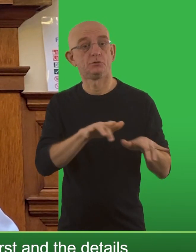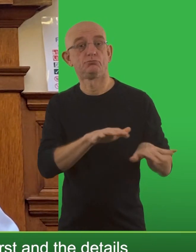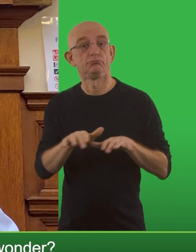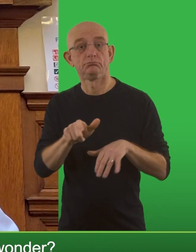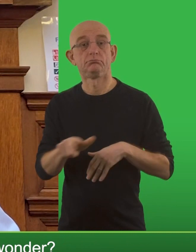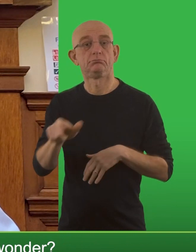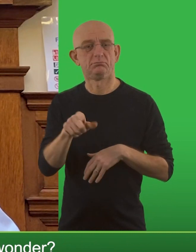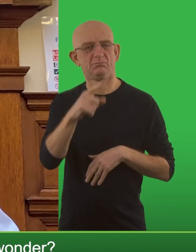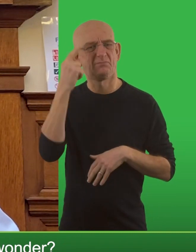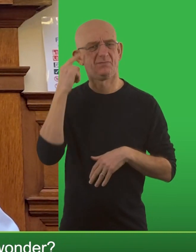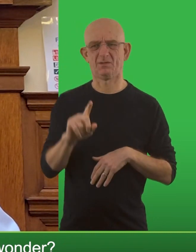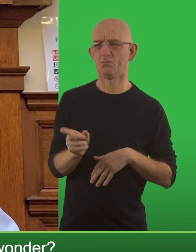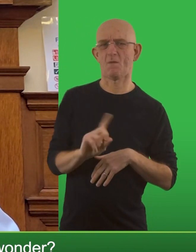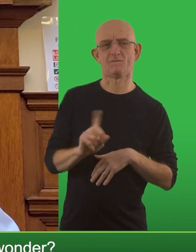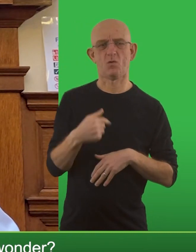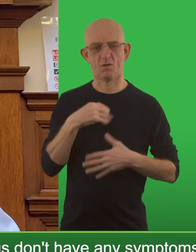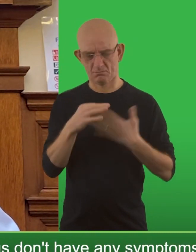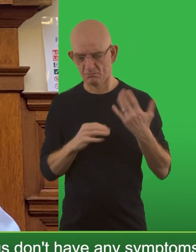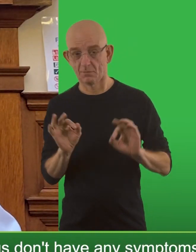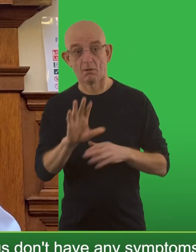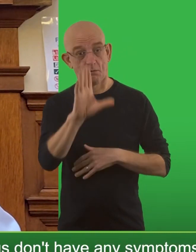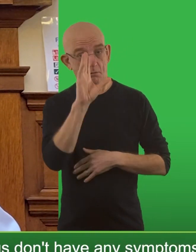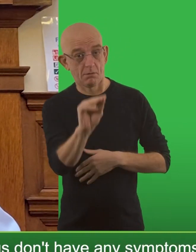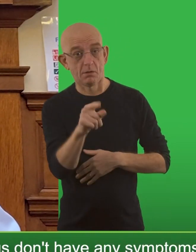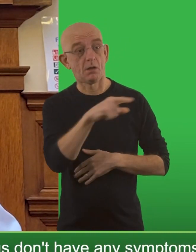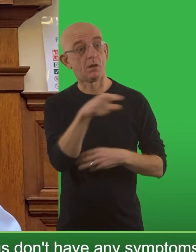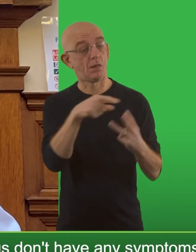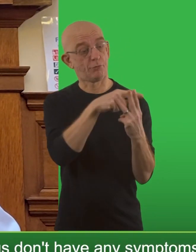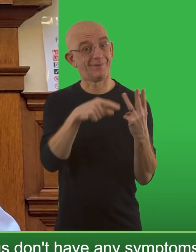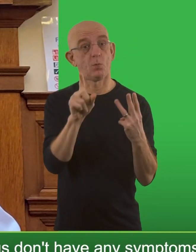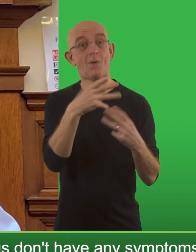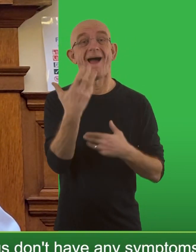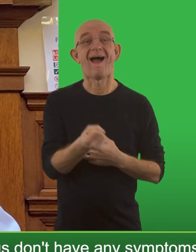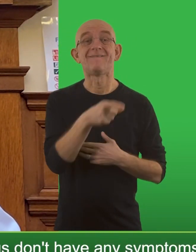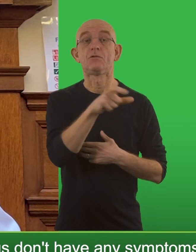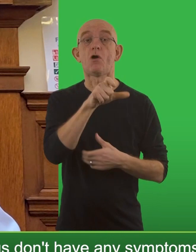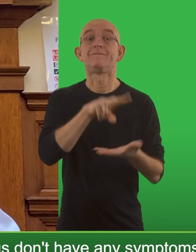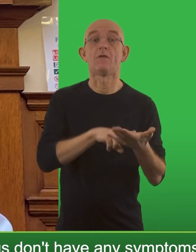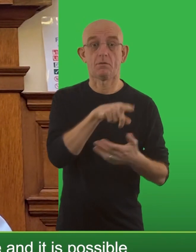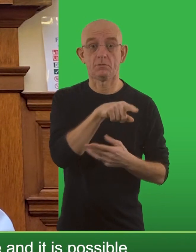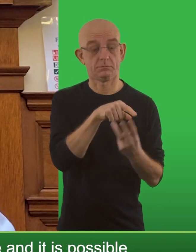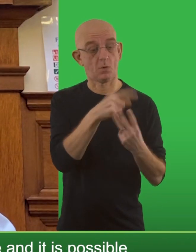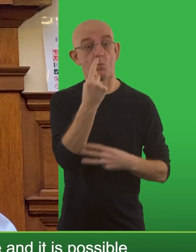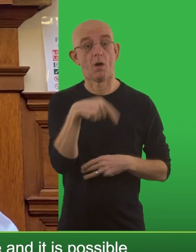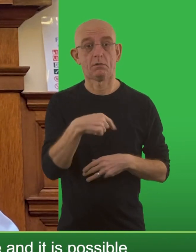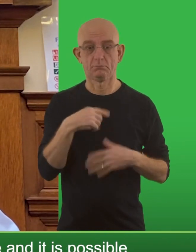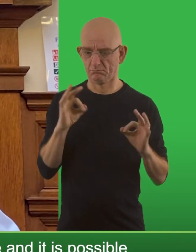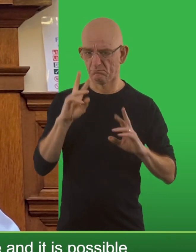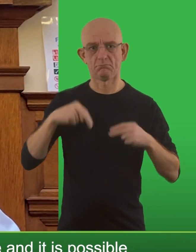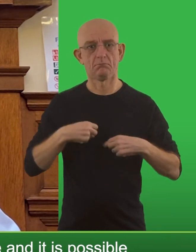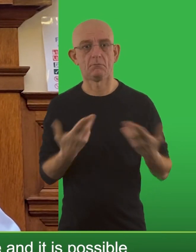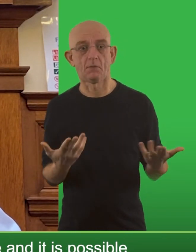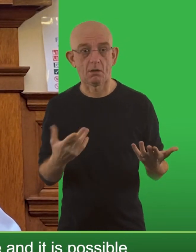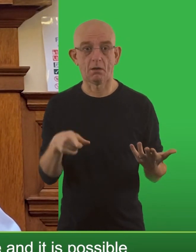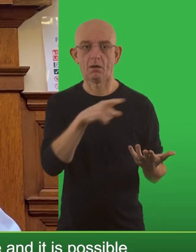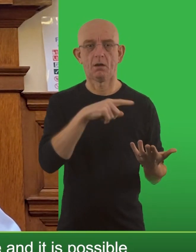sheffield.gov.uk/coronavirus. What's the point, you might wonder? Well, 1 in 3 of people who have coronavirus don't have any symptoms. They're known as asymptomatic